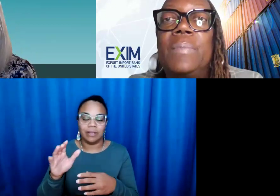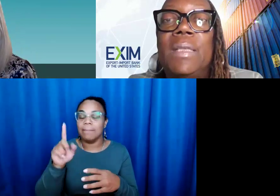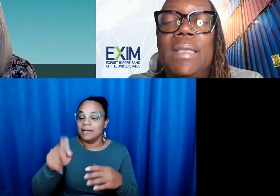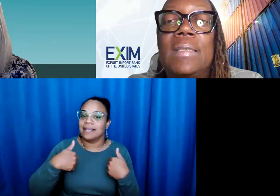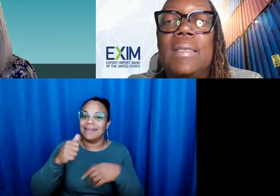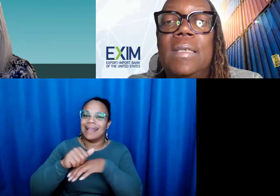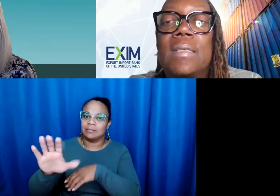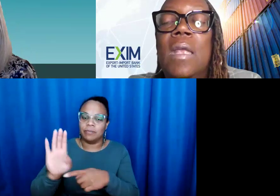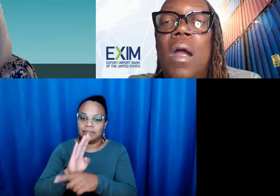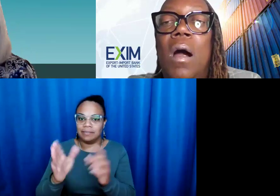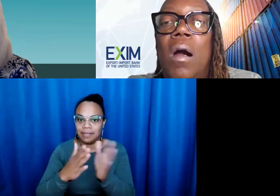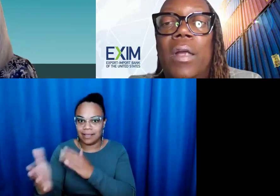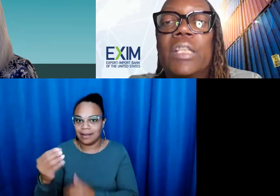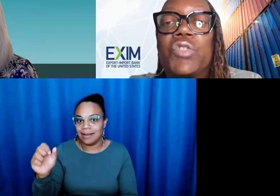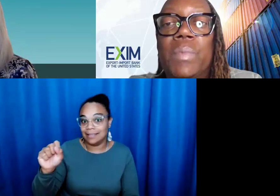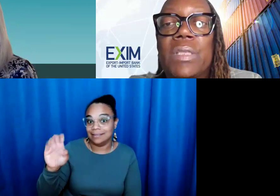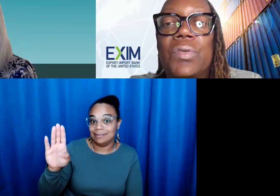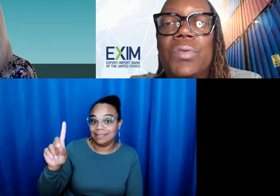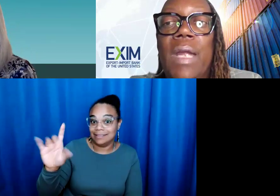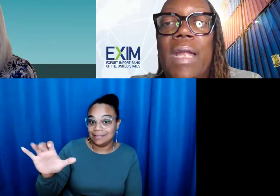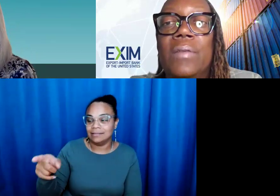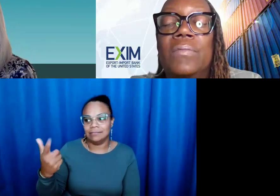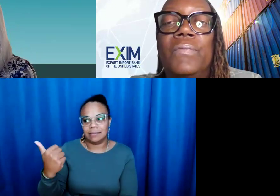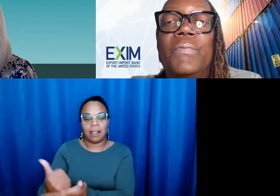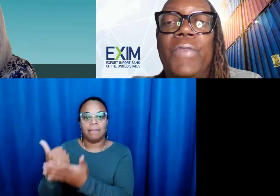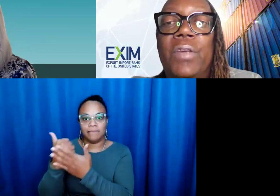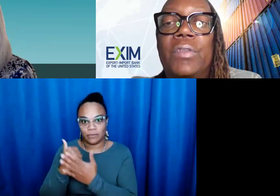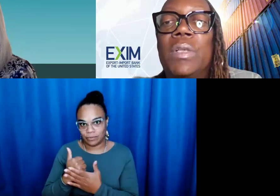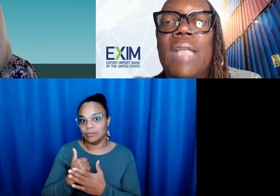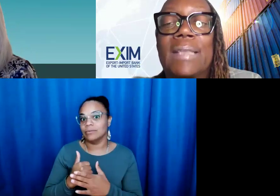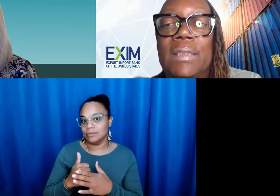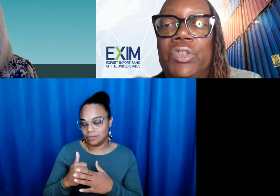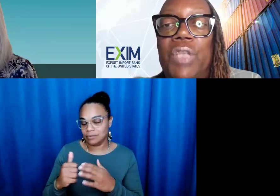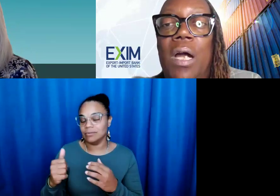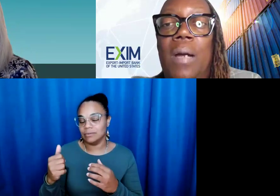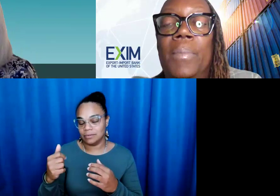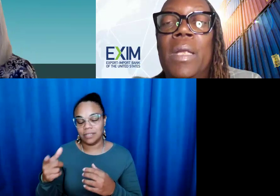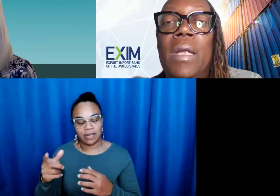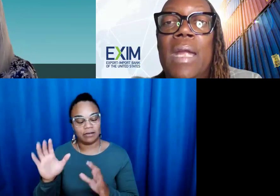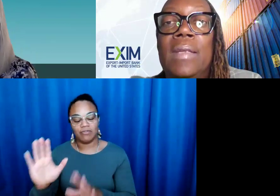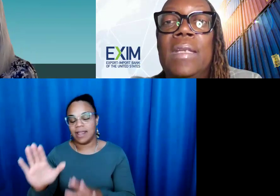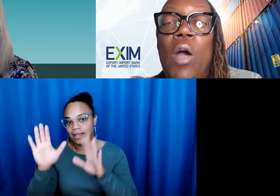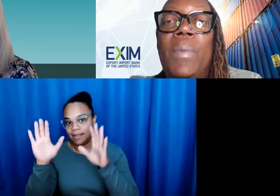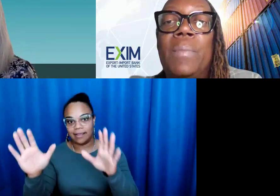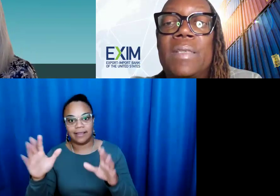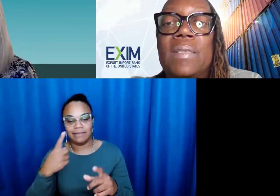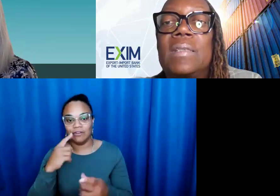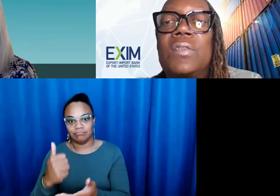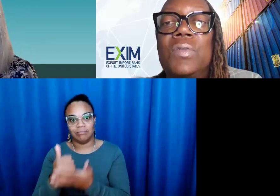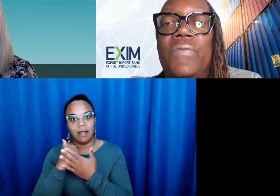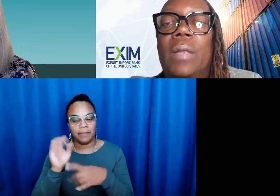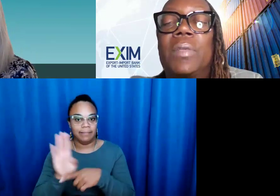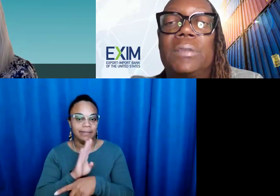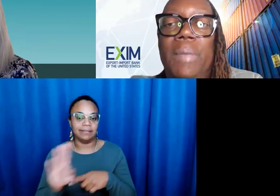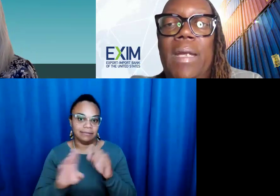the SBDCs are instrumental and do an excellent job in helping businesses